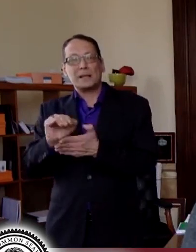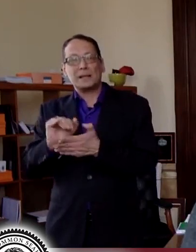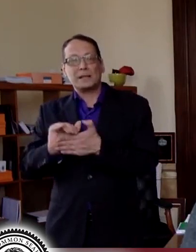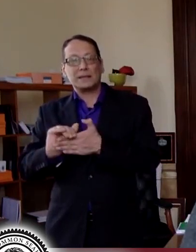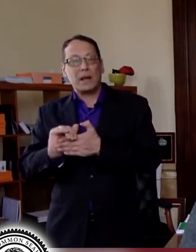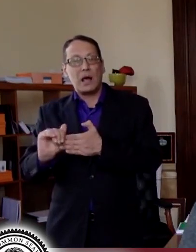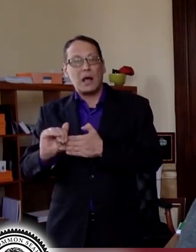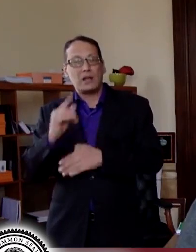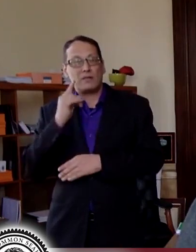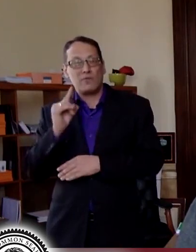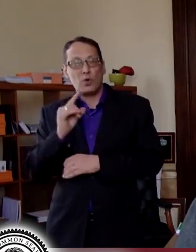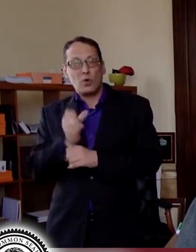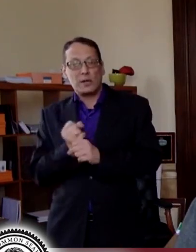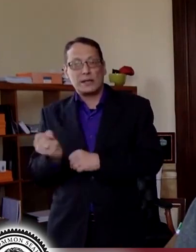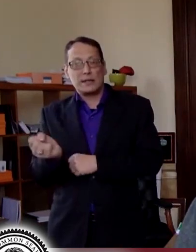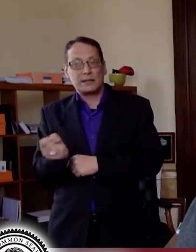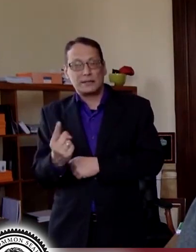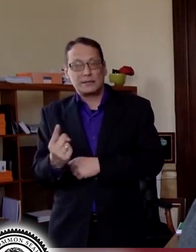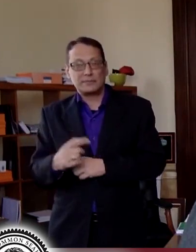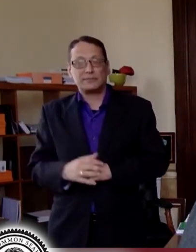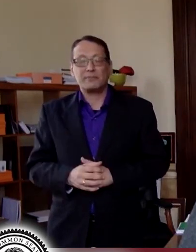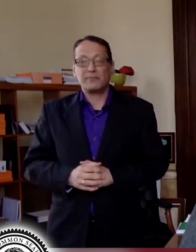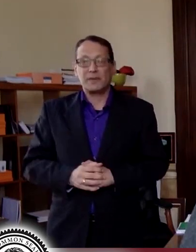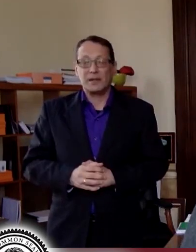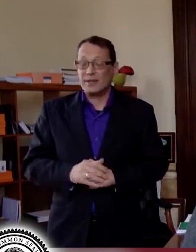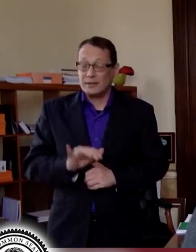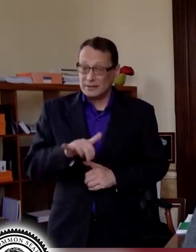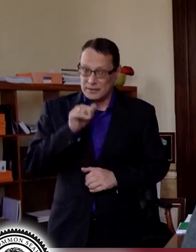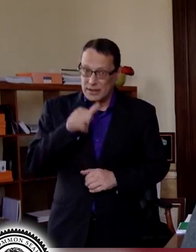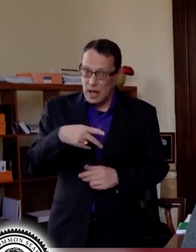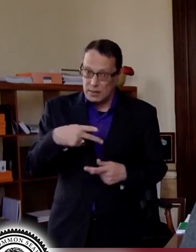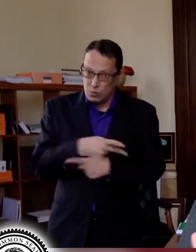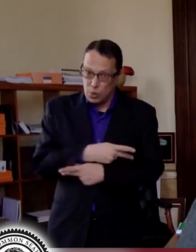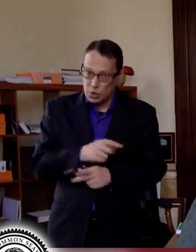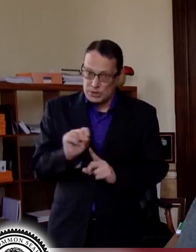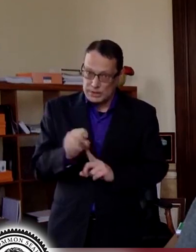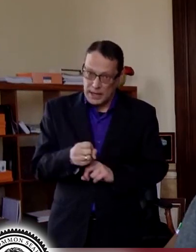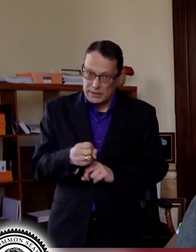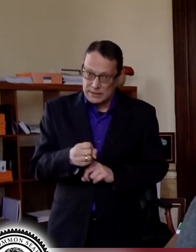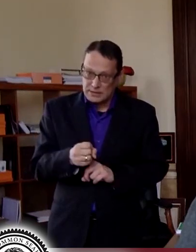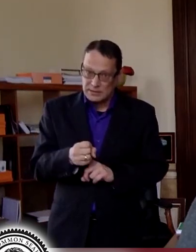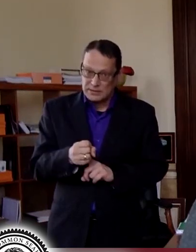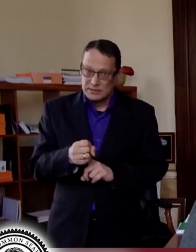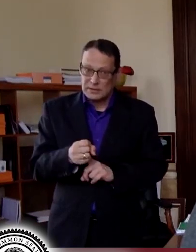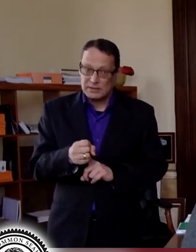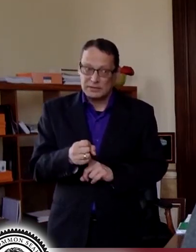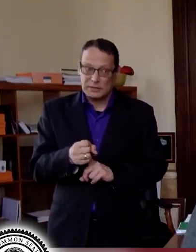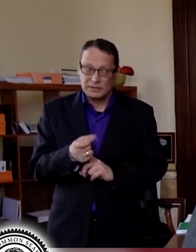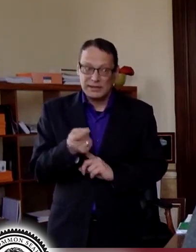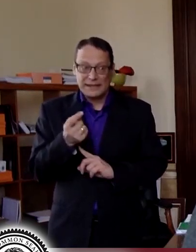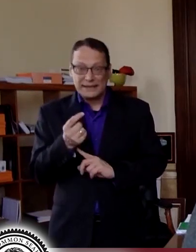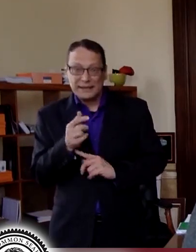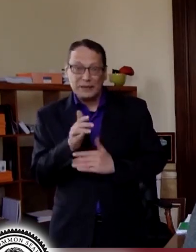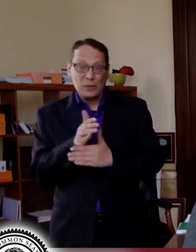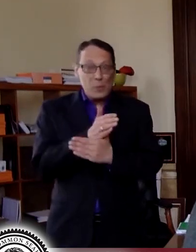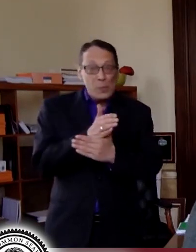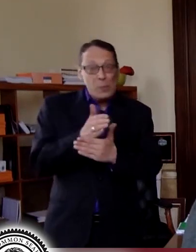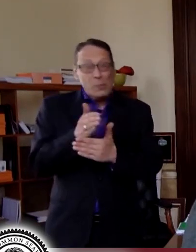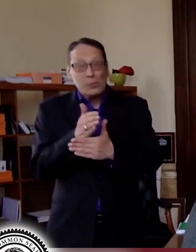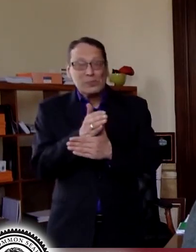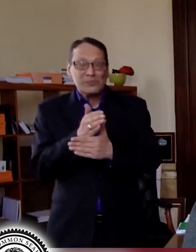for next year. And that's not the worst case. That's just, a bit of a middle of the